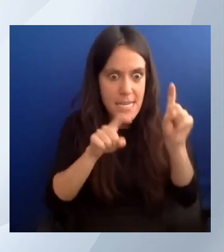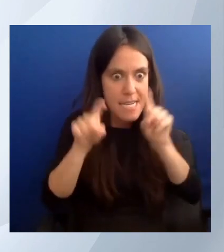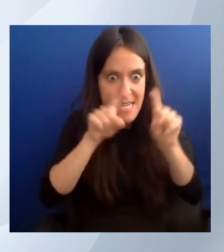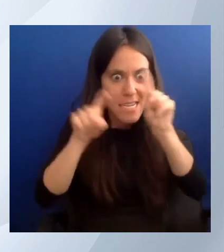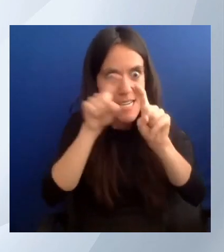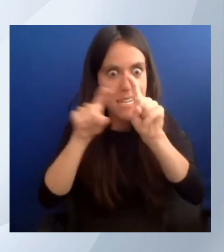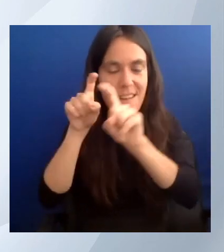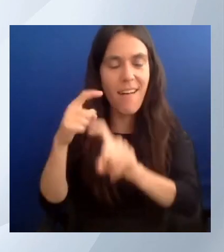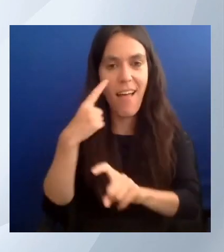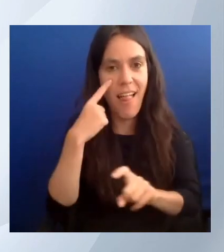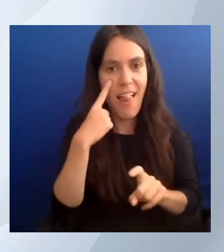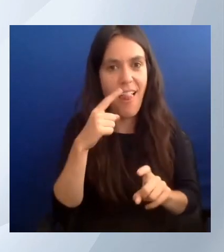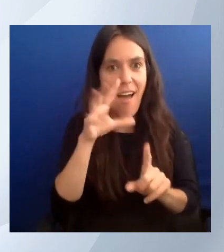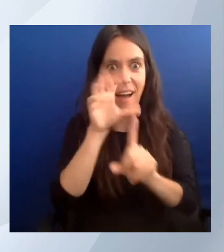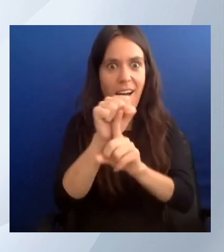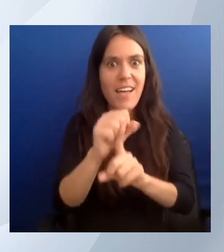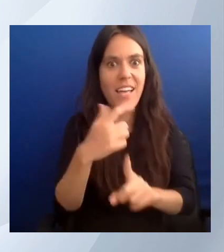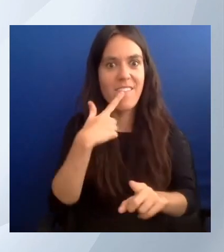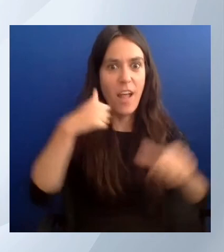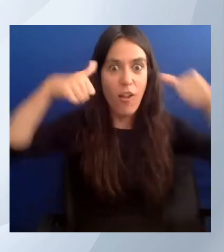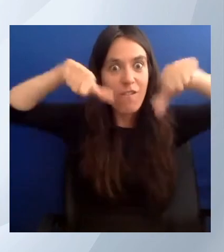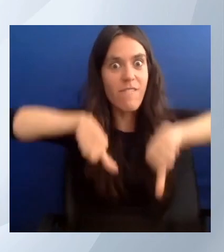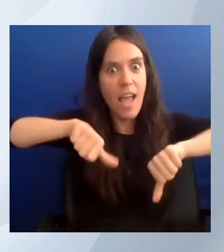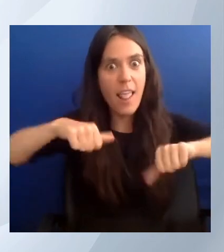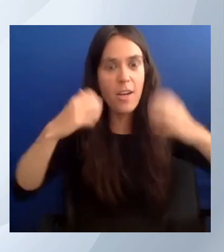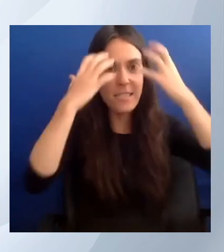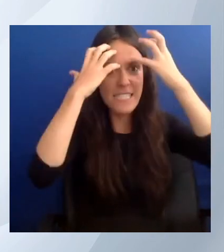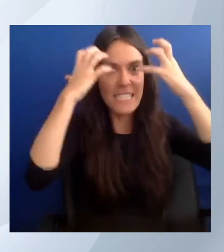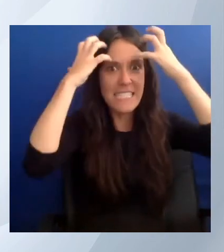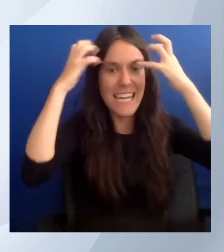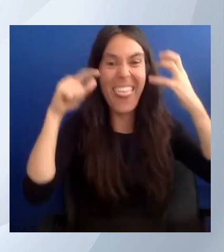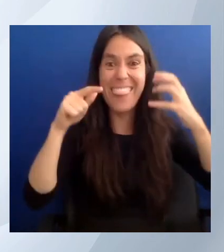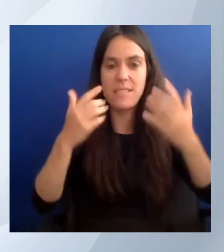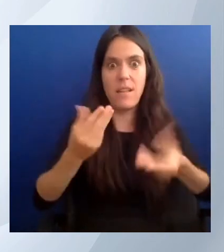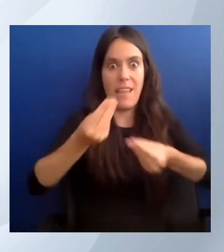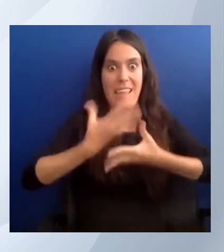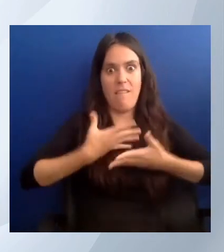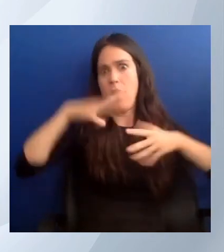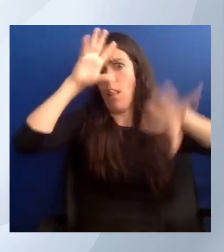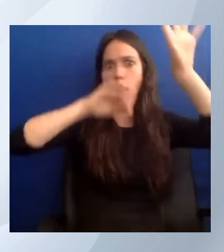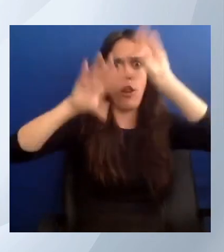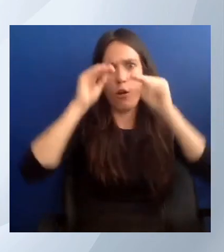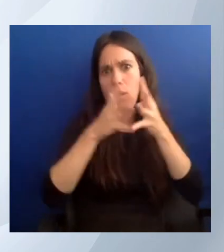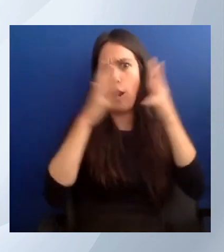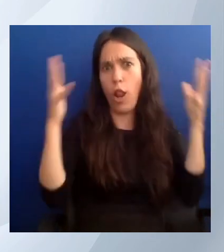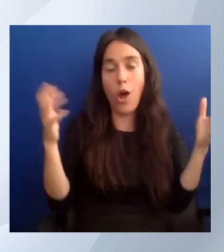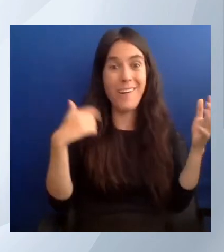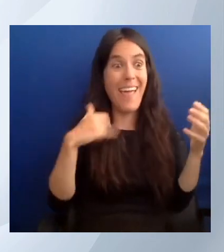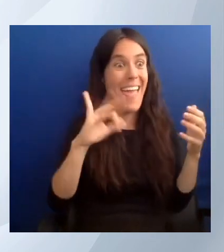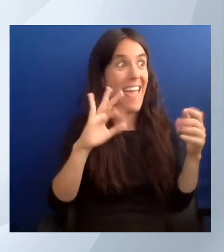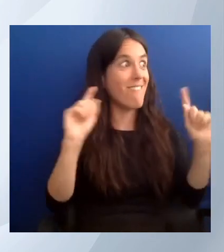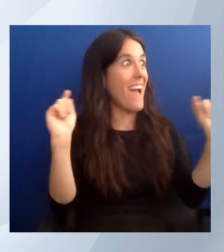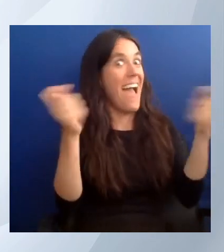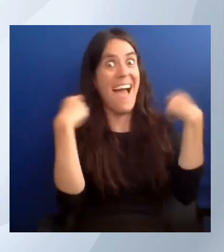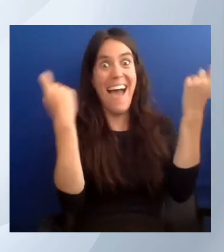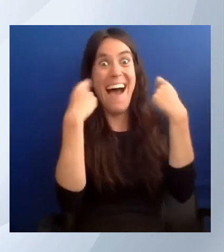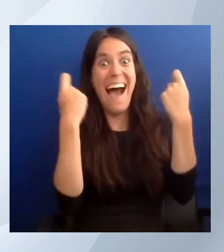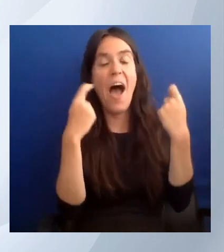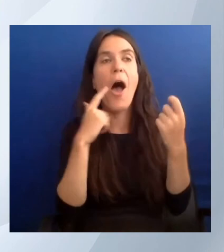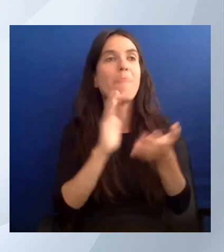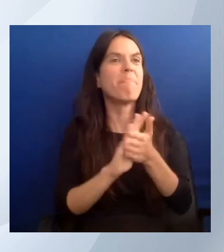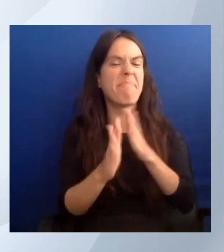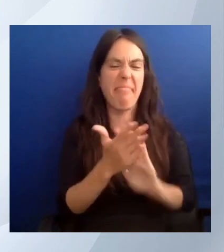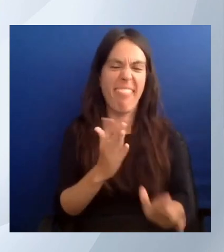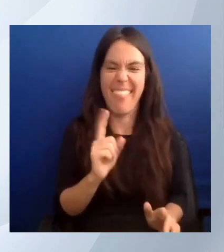the failure part more and don't be too scared of it. It's definitely at the time it doesn't feel like it, but after the fact you can really look back on it and go, yeah, that was...